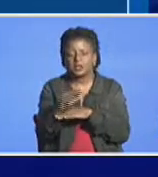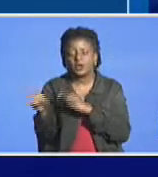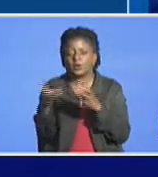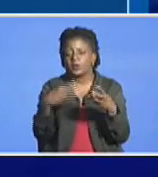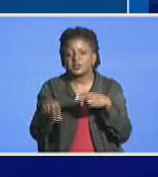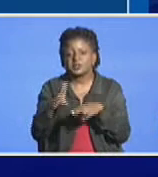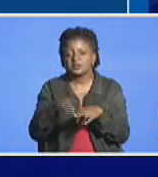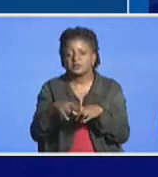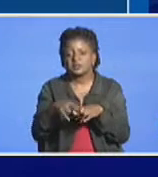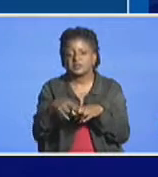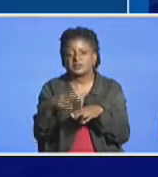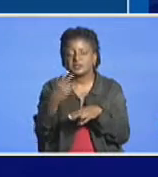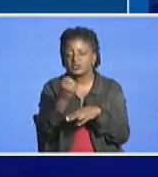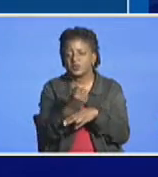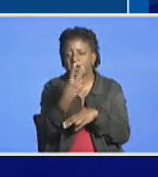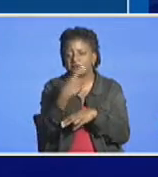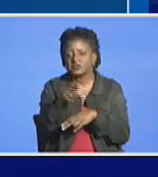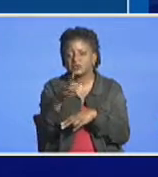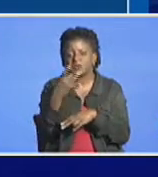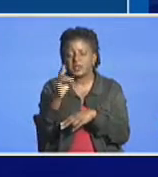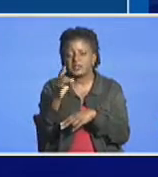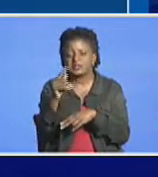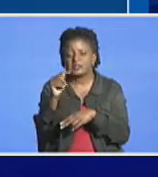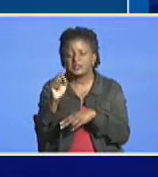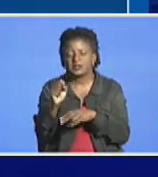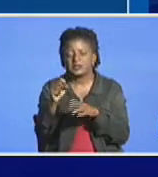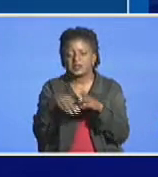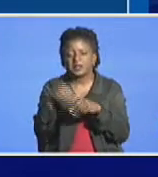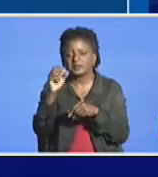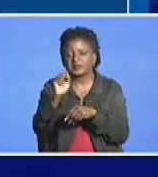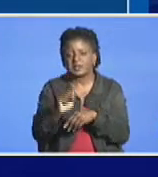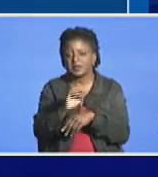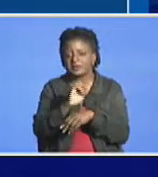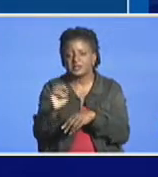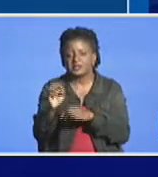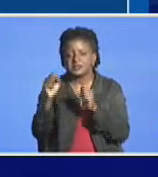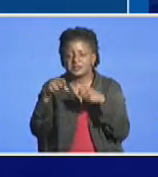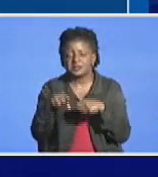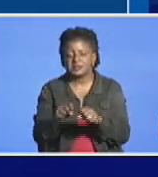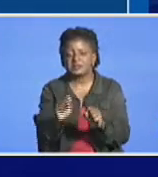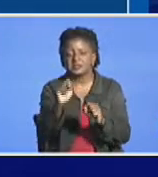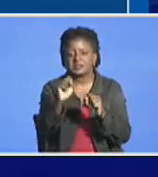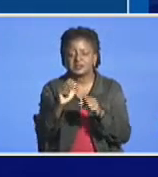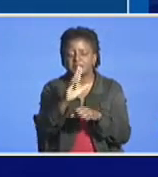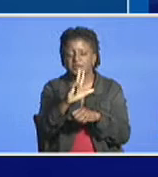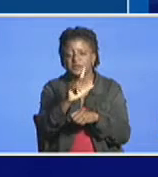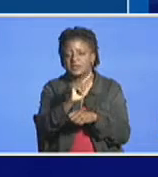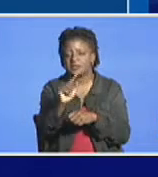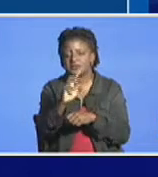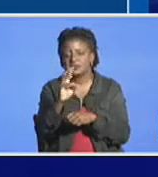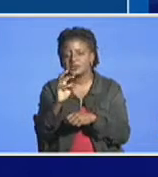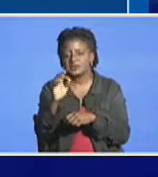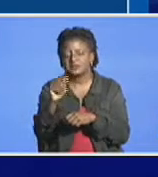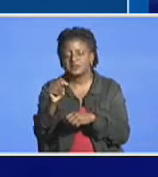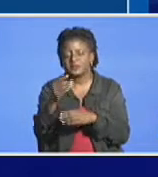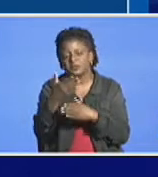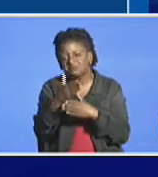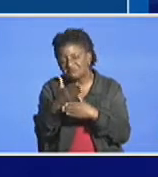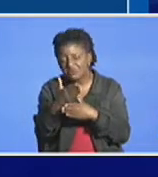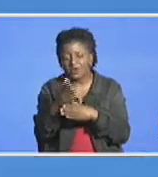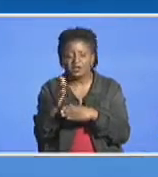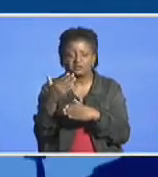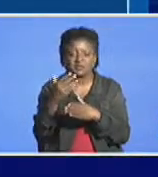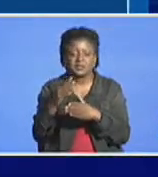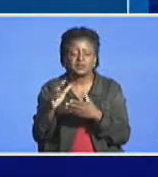up 12 to 18 knots, pardon me, out of the southeast. The wave heights building 3 to 6 feet over the ocean with a moderate chop. Low tide tonight